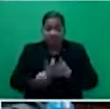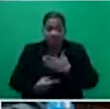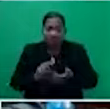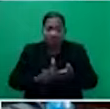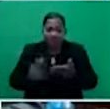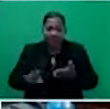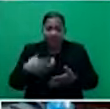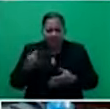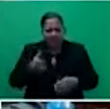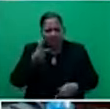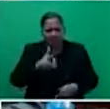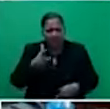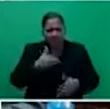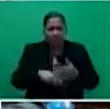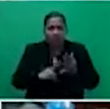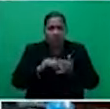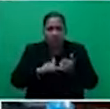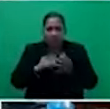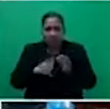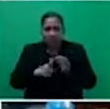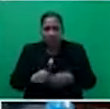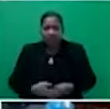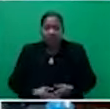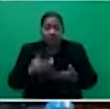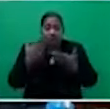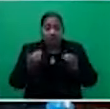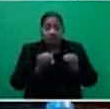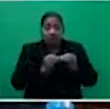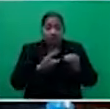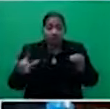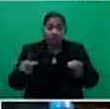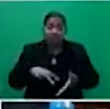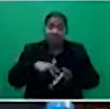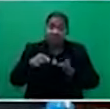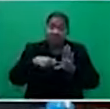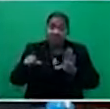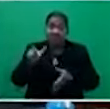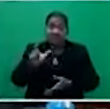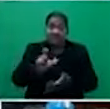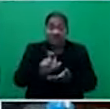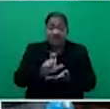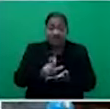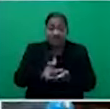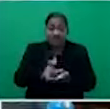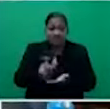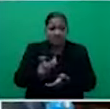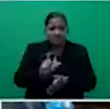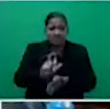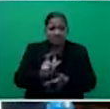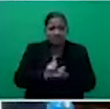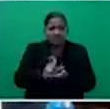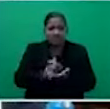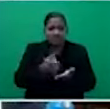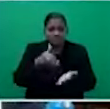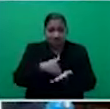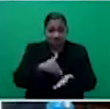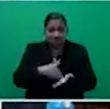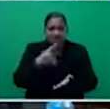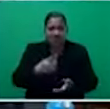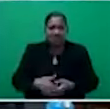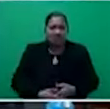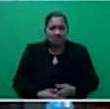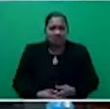library, standing outside Civic Centre, and he said, the executive, the judiciary,